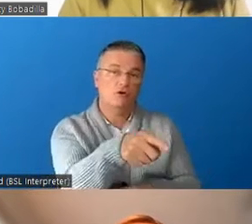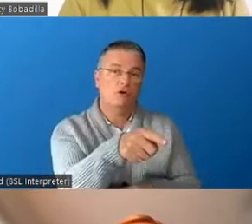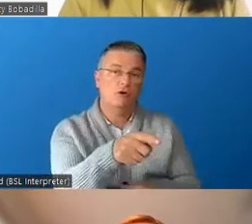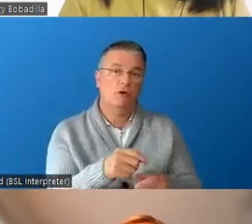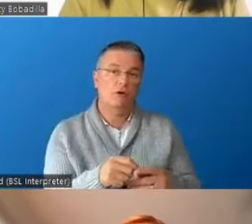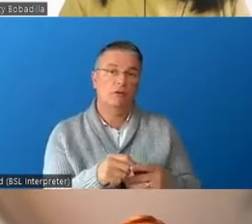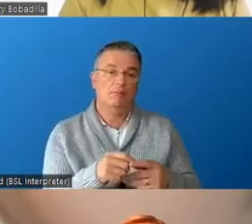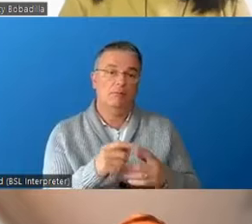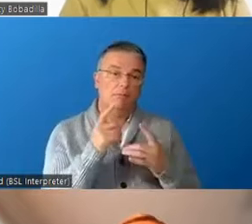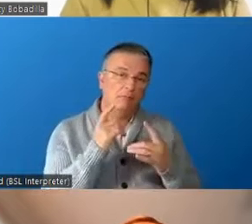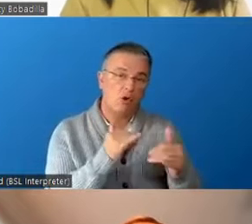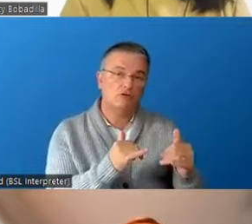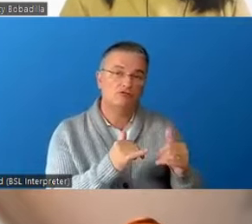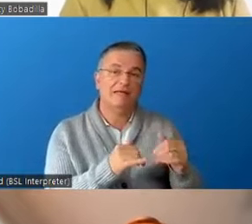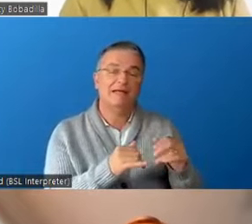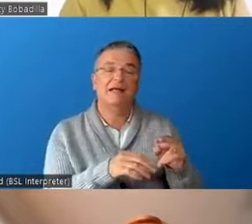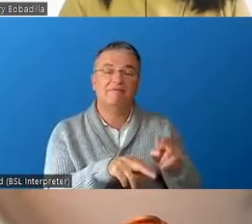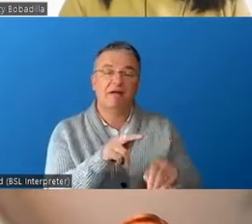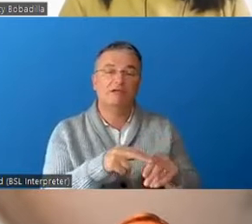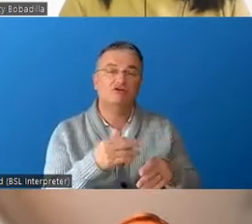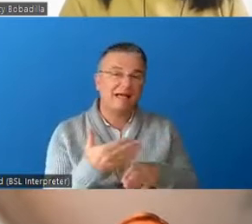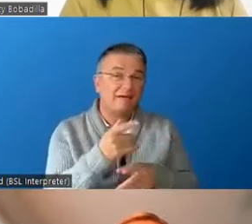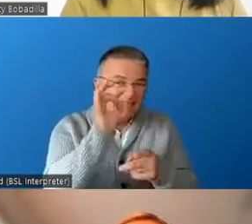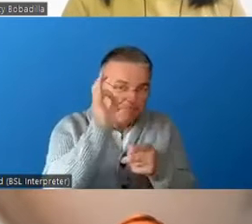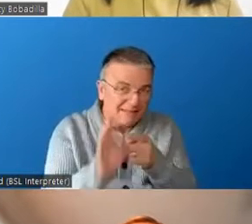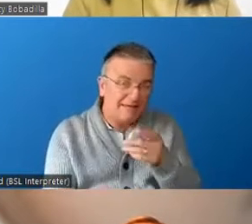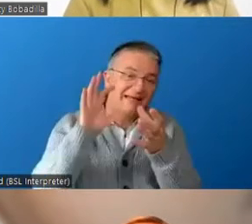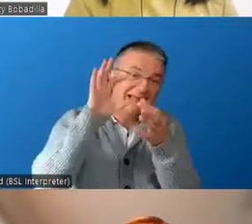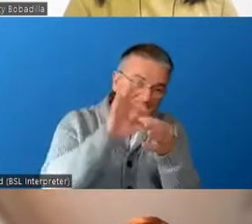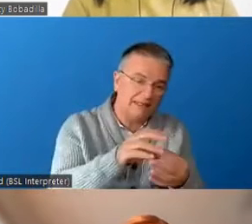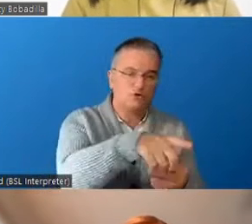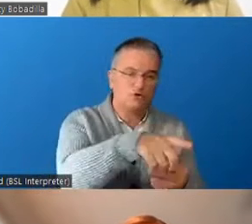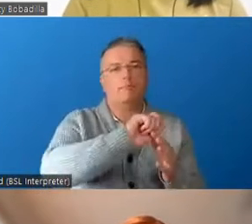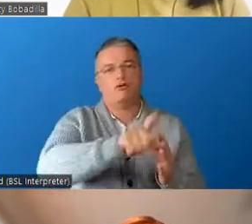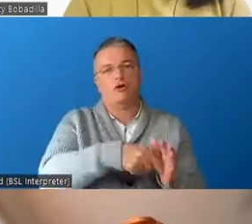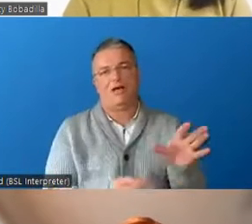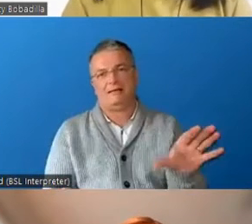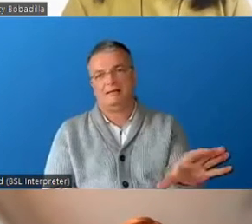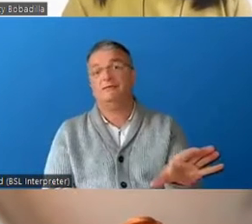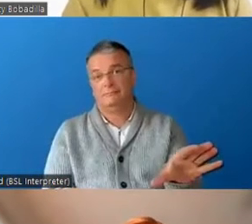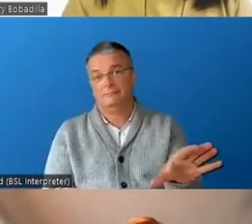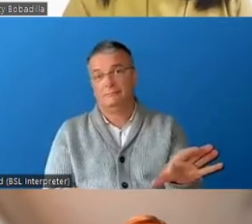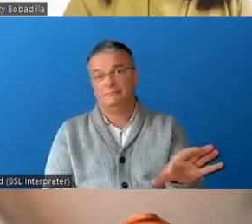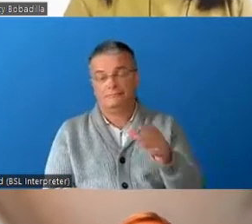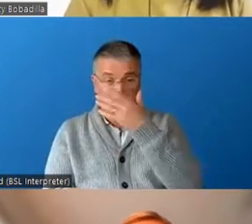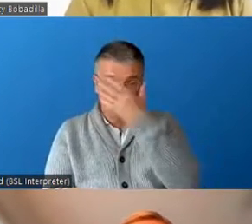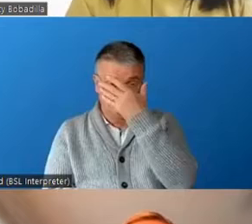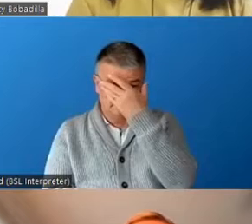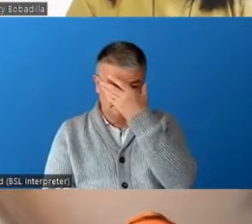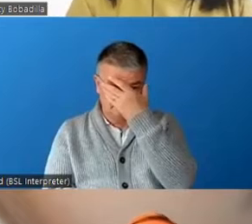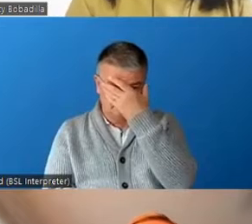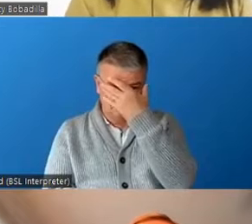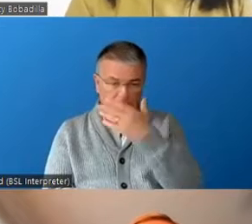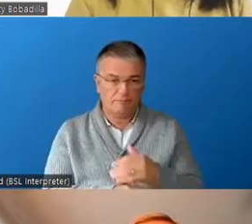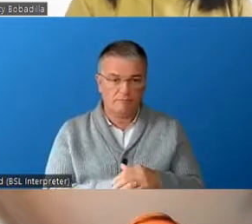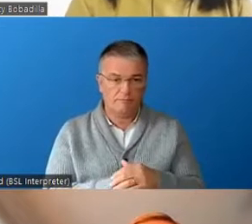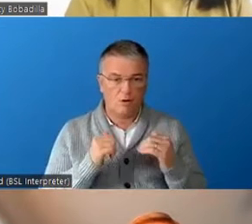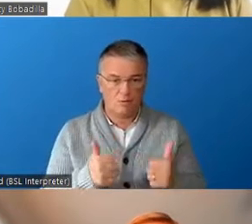monitoring evaluation activities that are specifically linked to the project side of the work that we are doing.